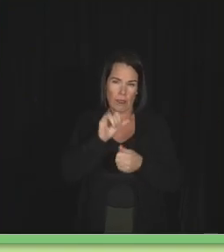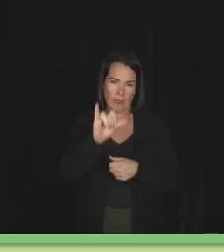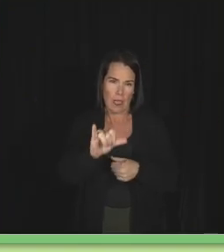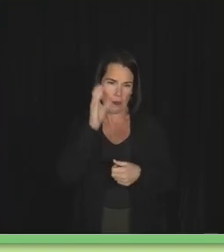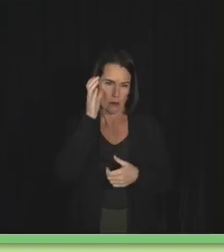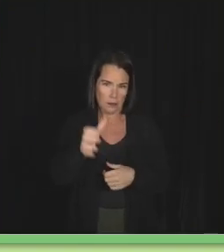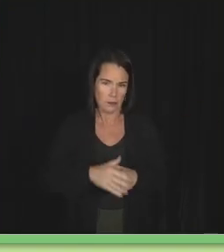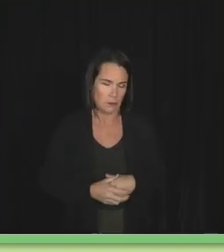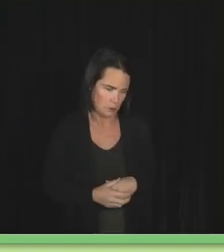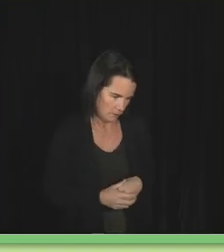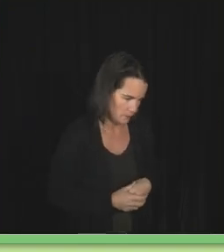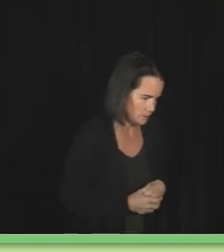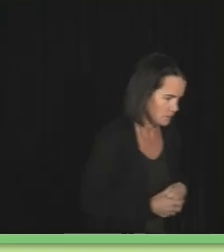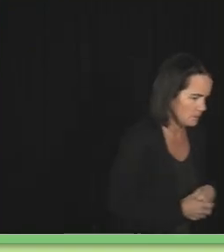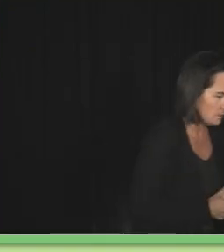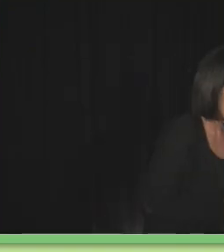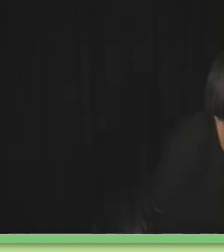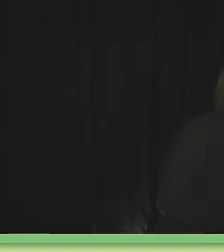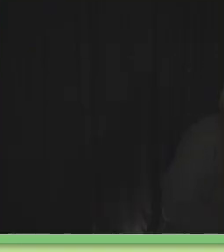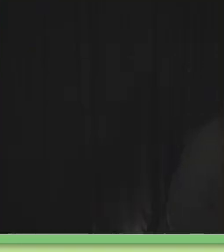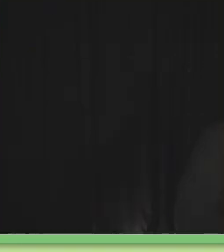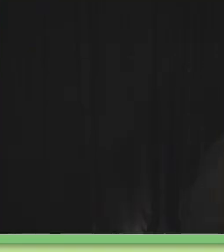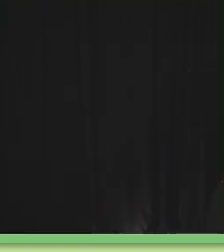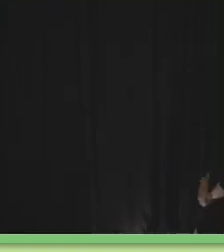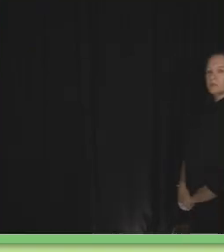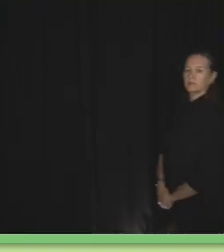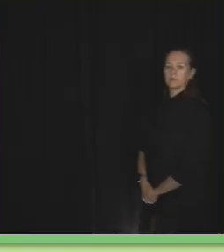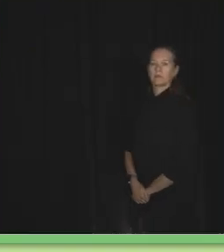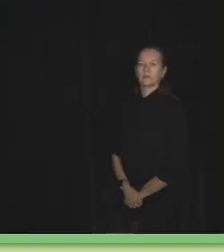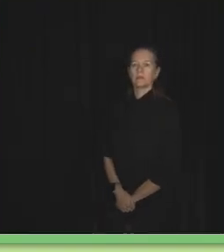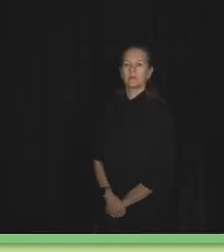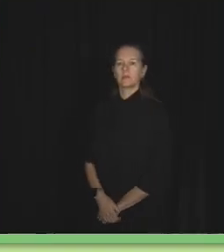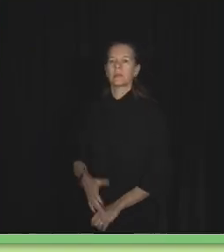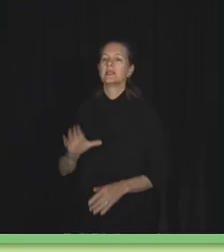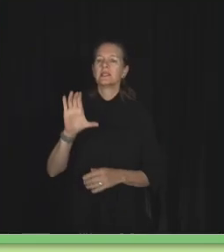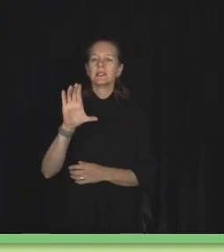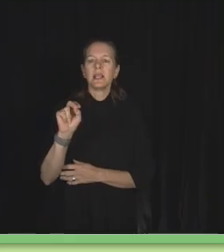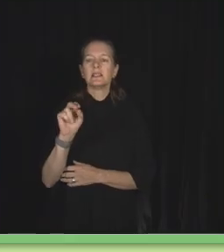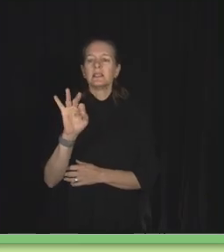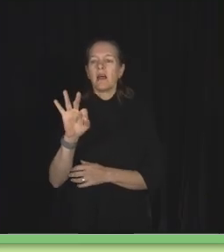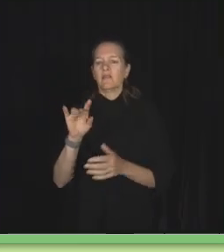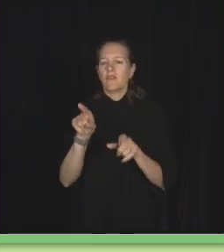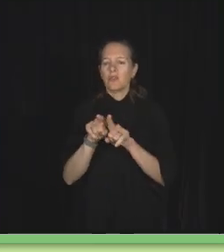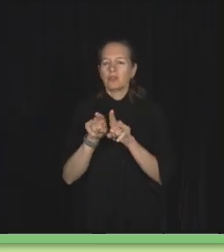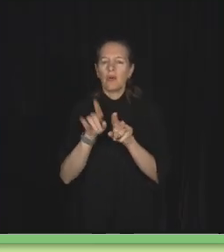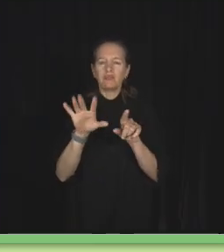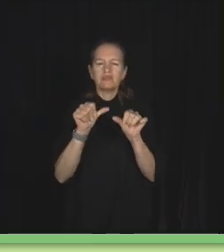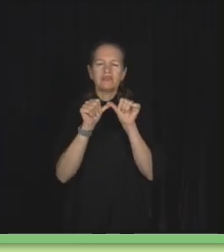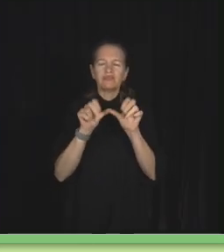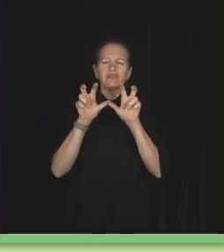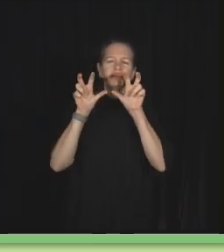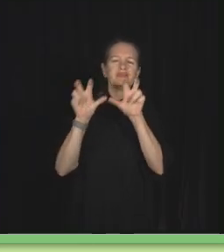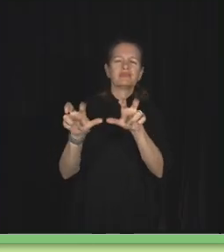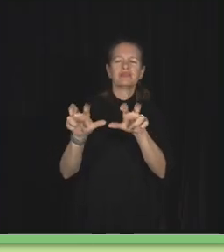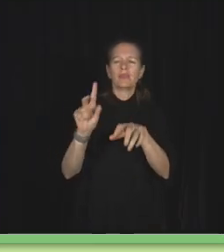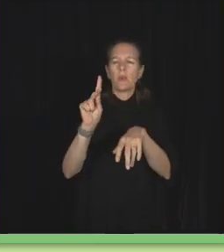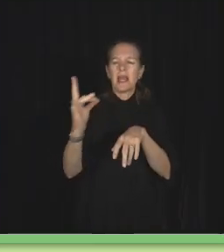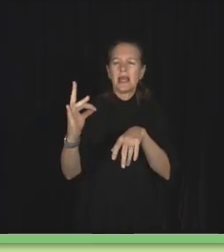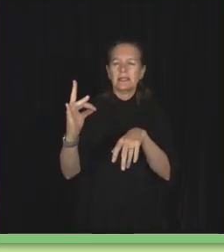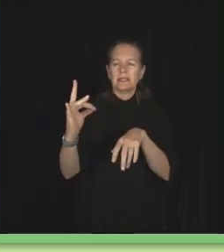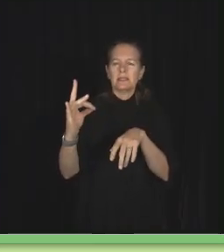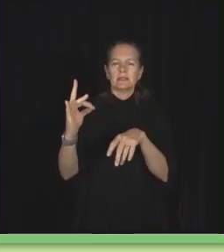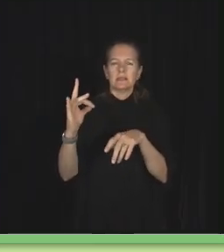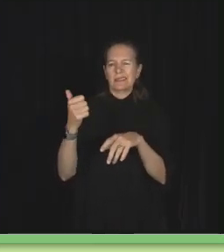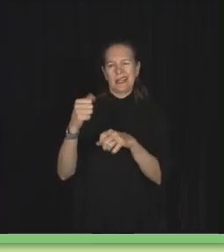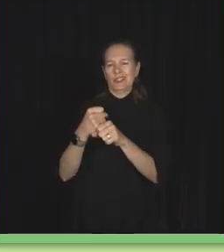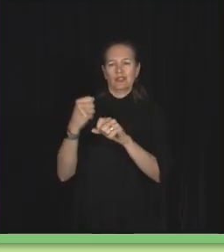Continuing with the proactive security trend, CNCF has invested heavily into Kubernetes over the last 10